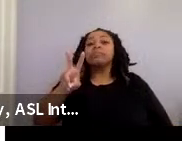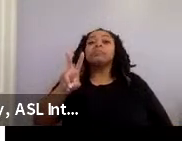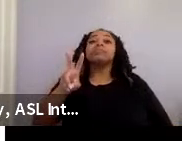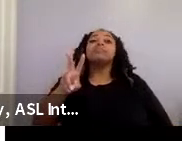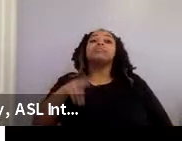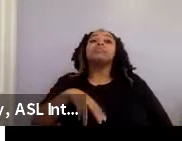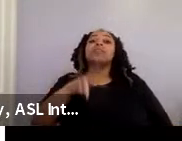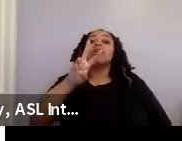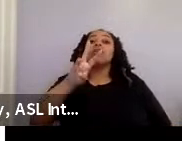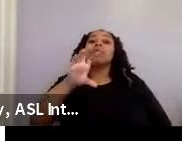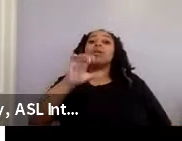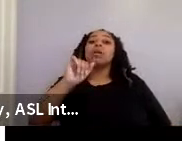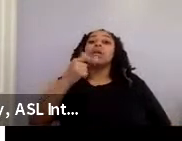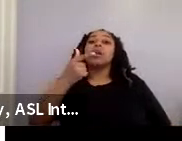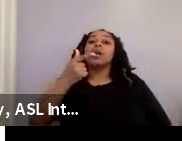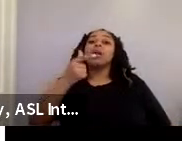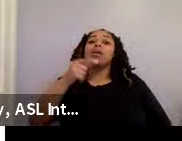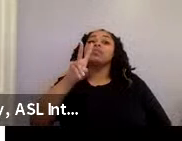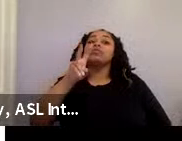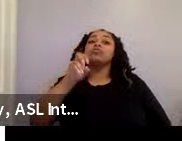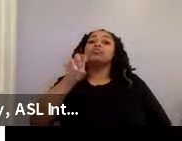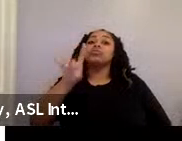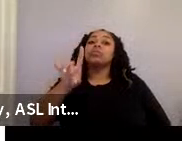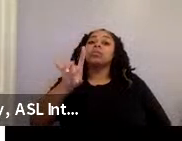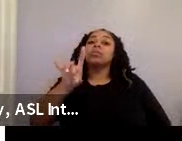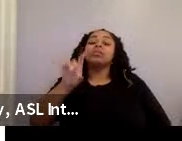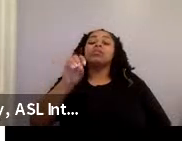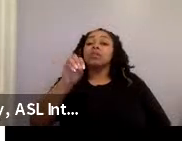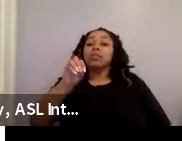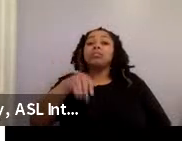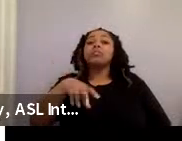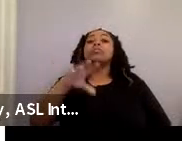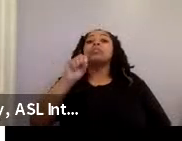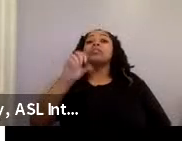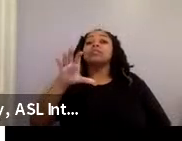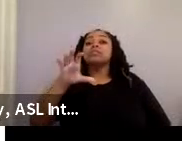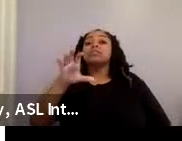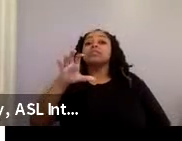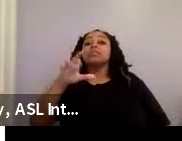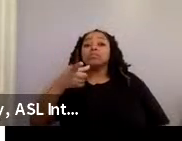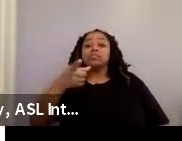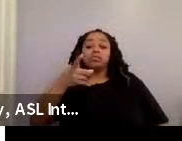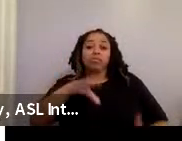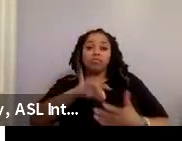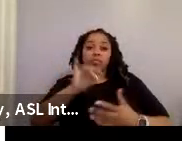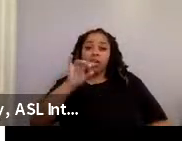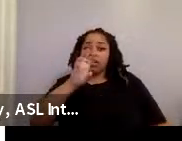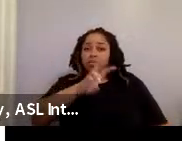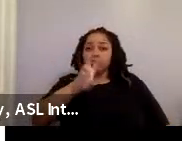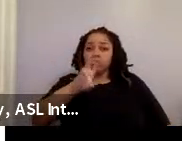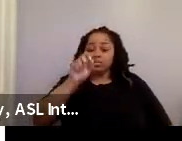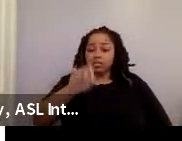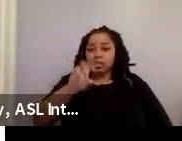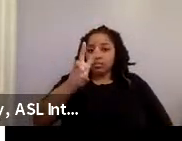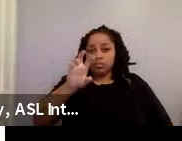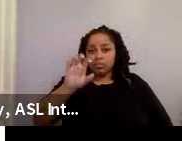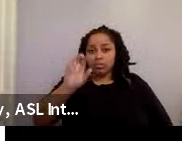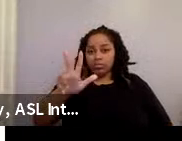WCAG 2.0 conformance requirements from 2008 can be found at